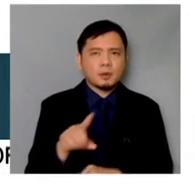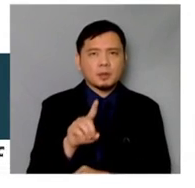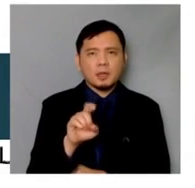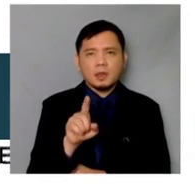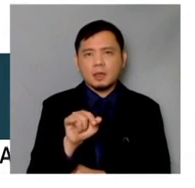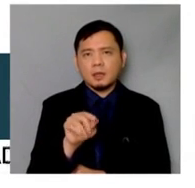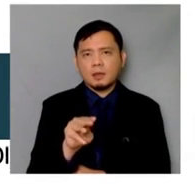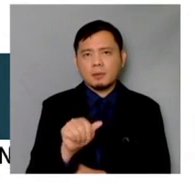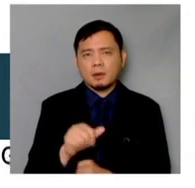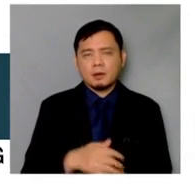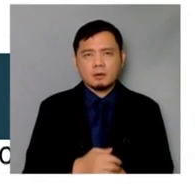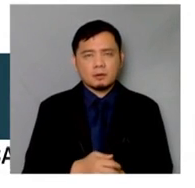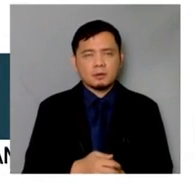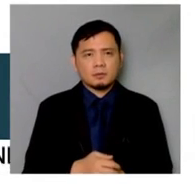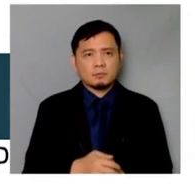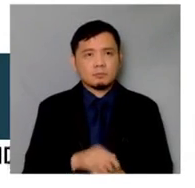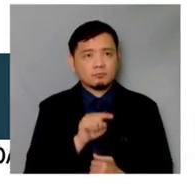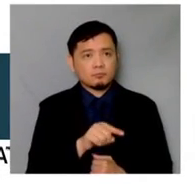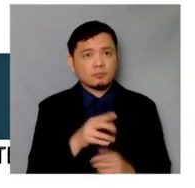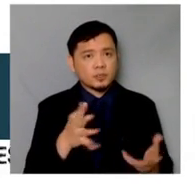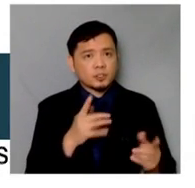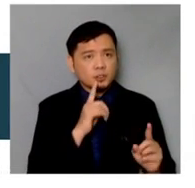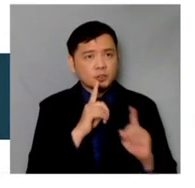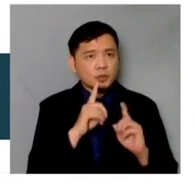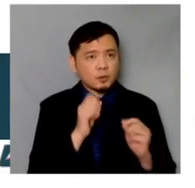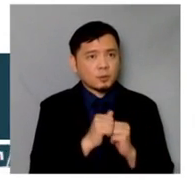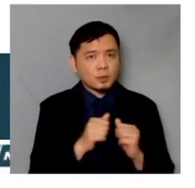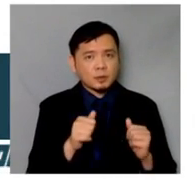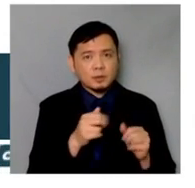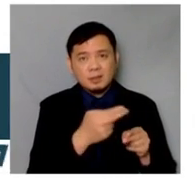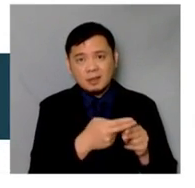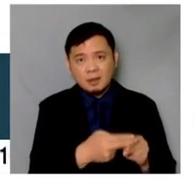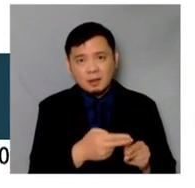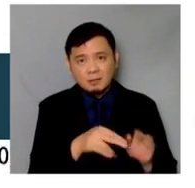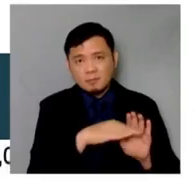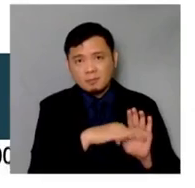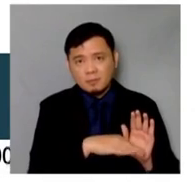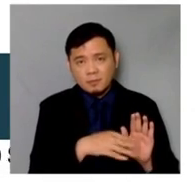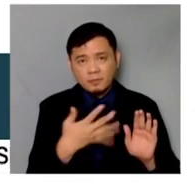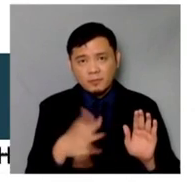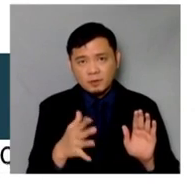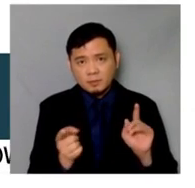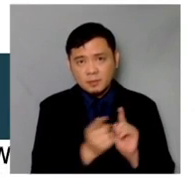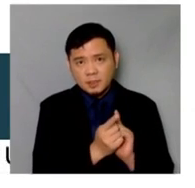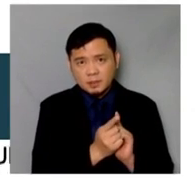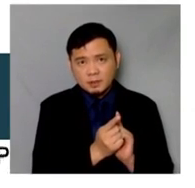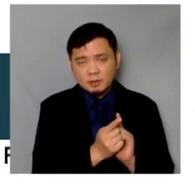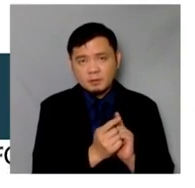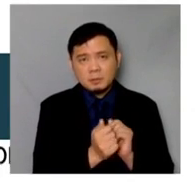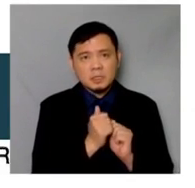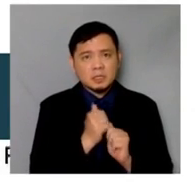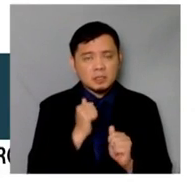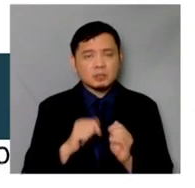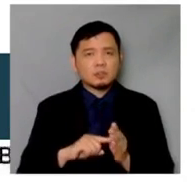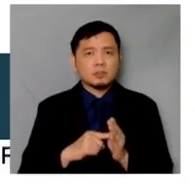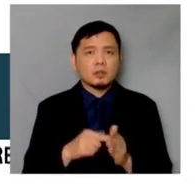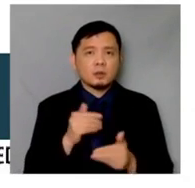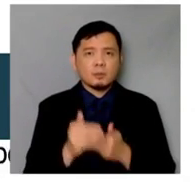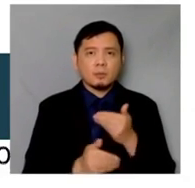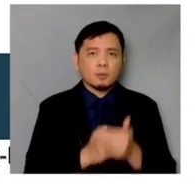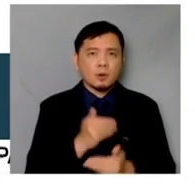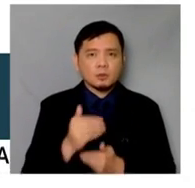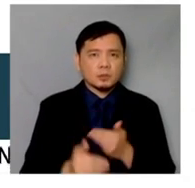Ragos been able to speak with these people that he mentioned in his meeting in Soler to begin the whole process of the false